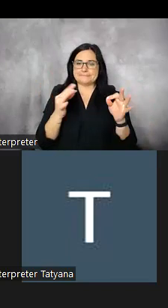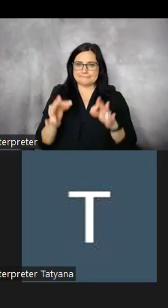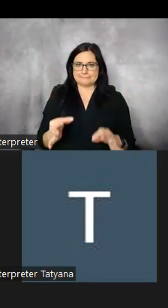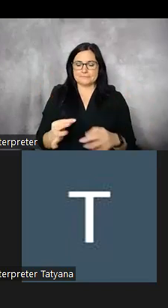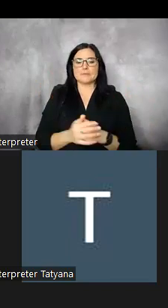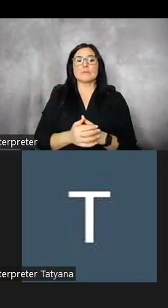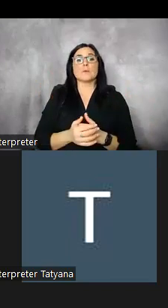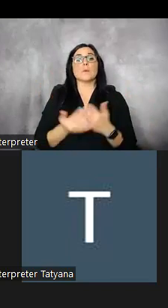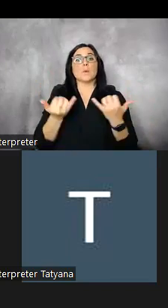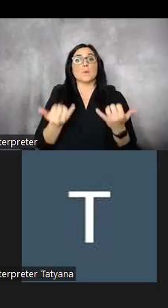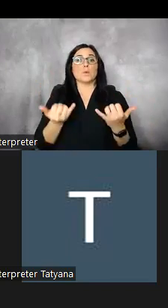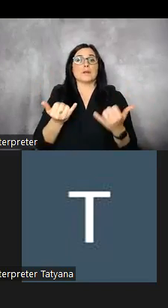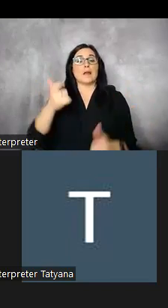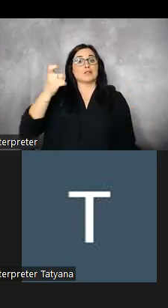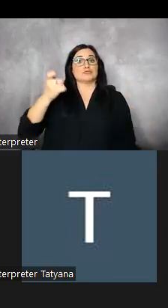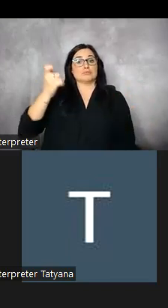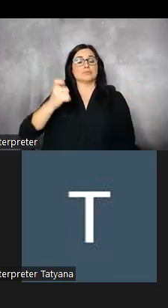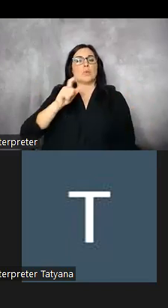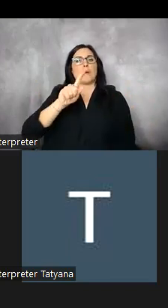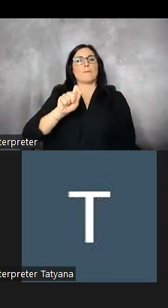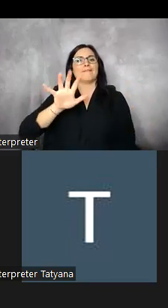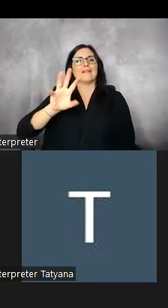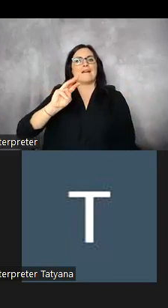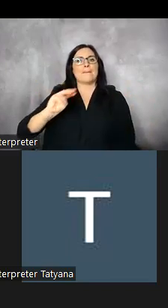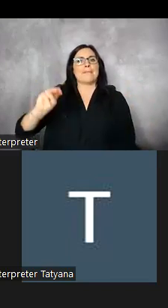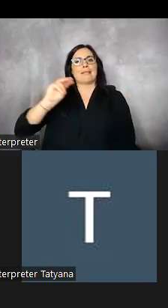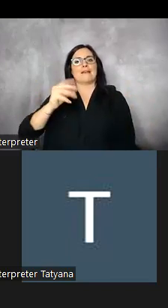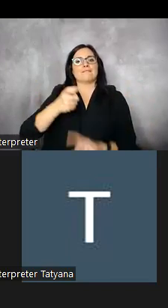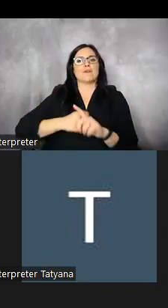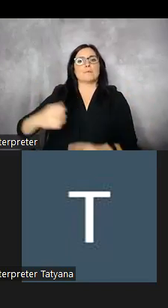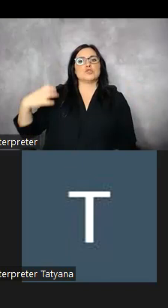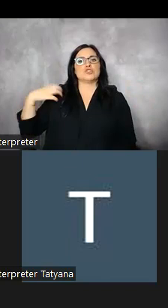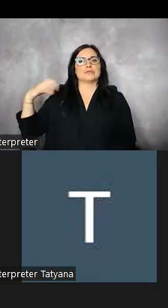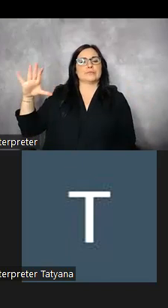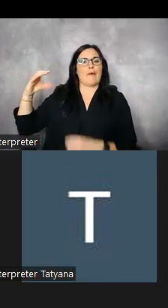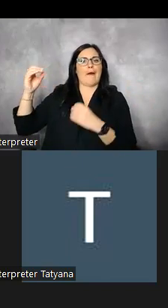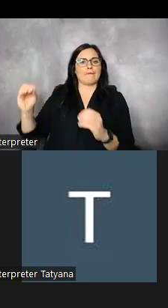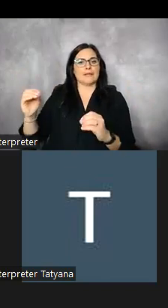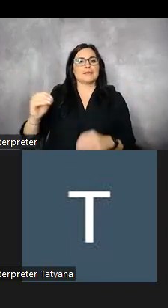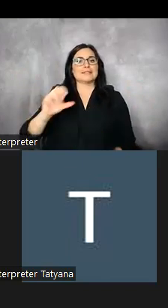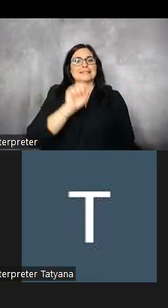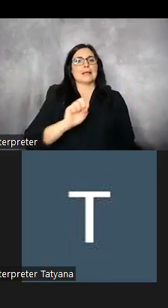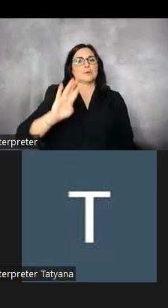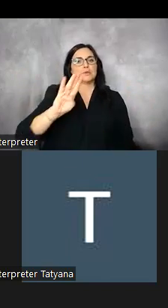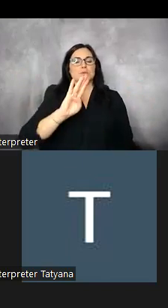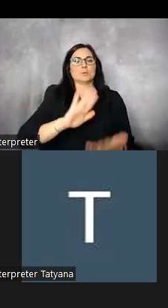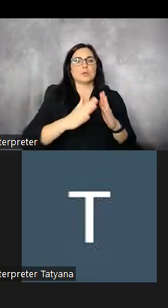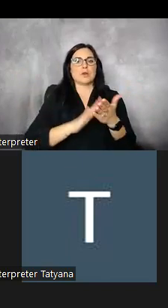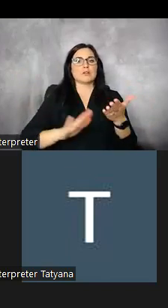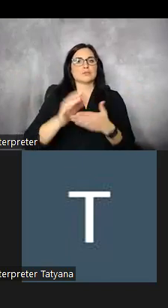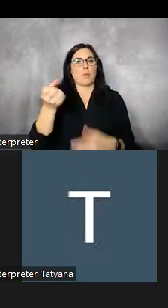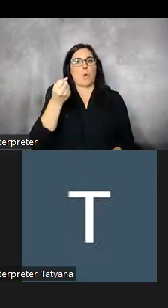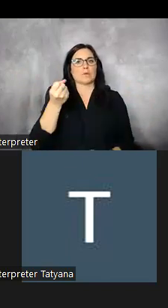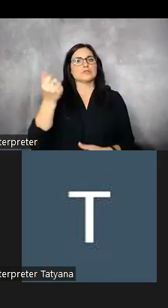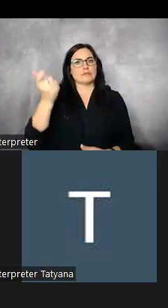currently a grant of $1.5 million from the Chancellor's Office. That grant is held by the San Bernardino Community College District. And